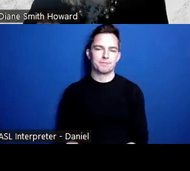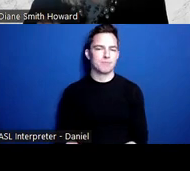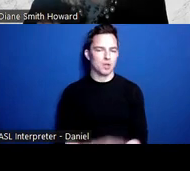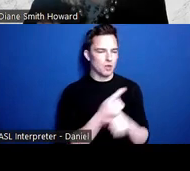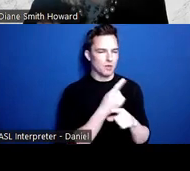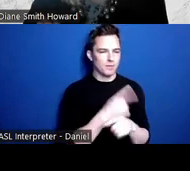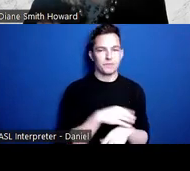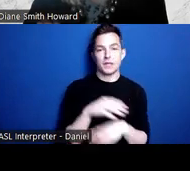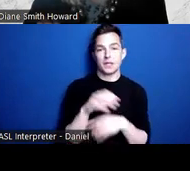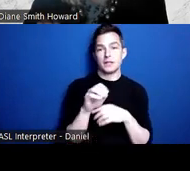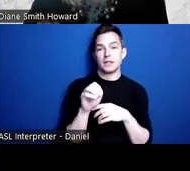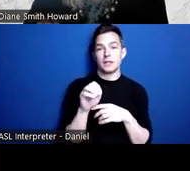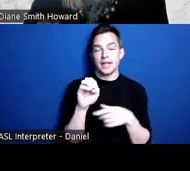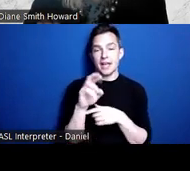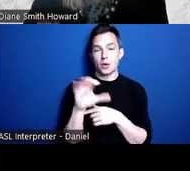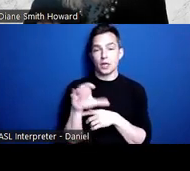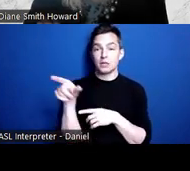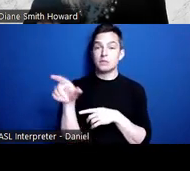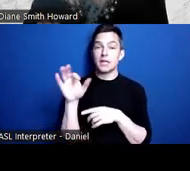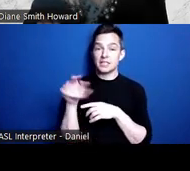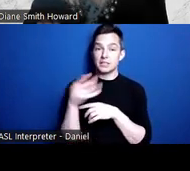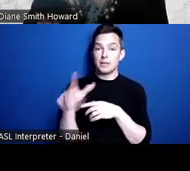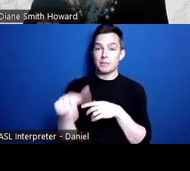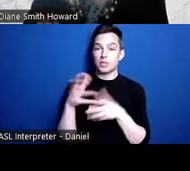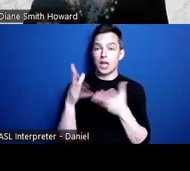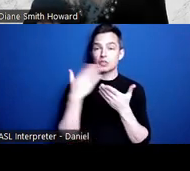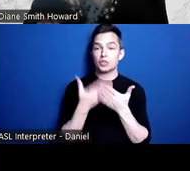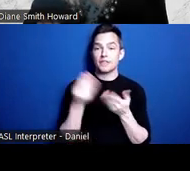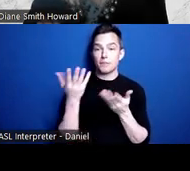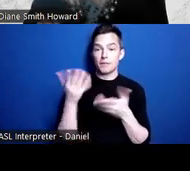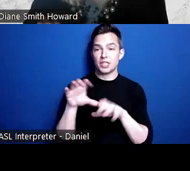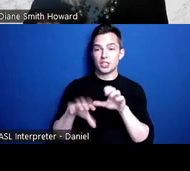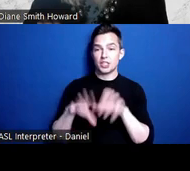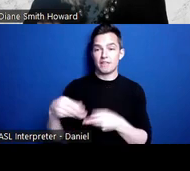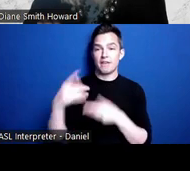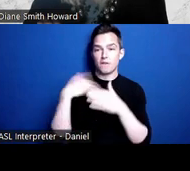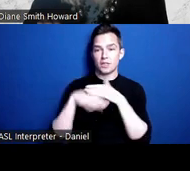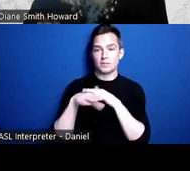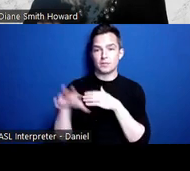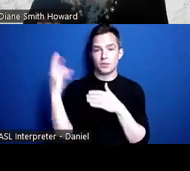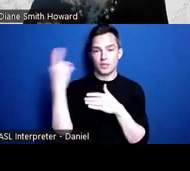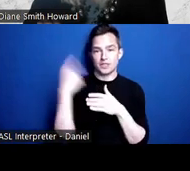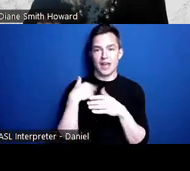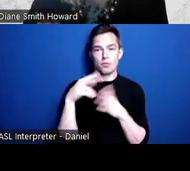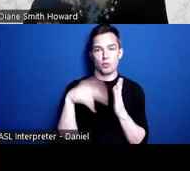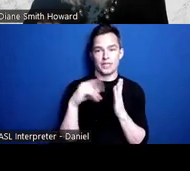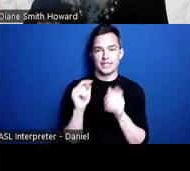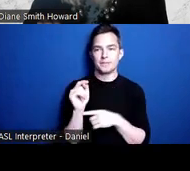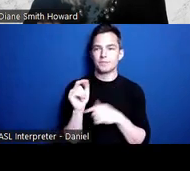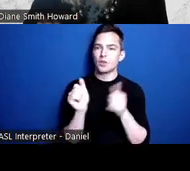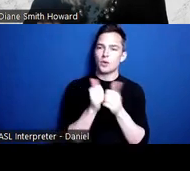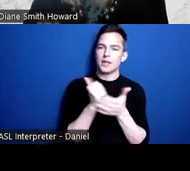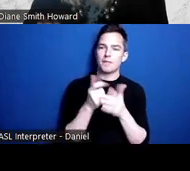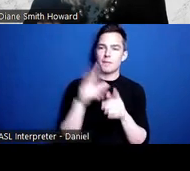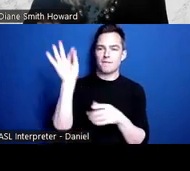So Elizabeth put a lot of good information in the chat, and for accessibility purposes, I will read it. With help from a